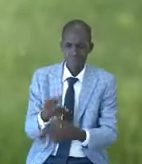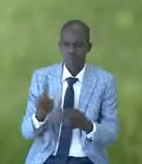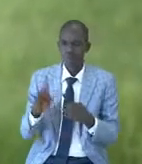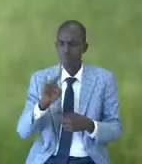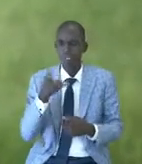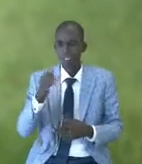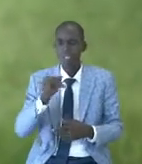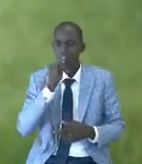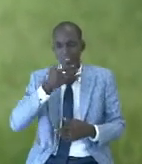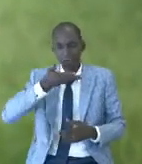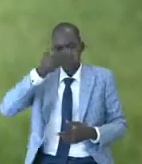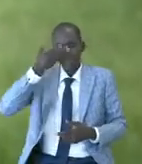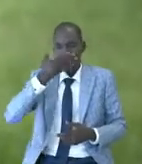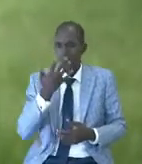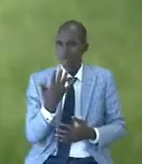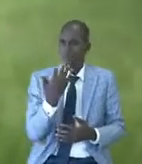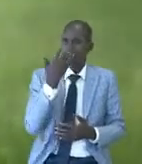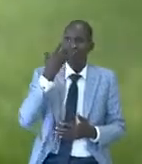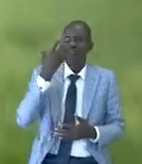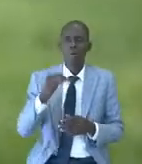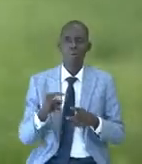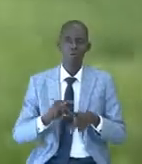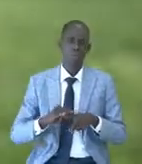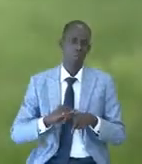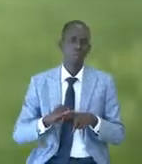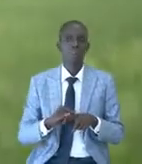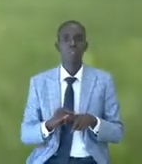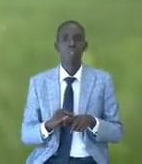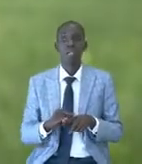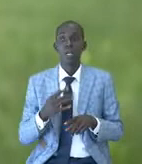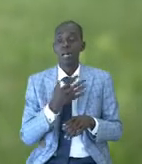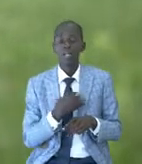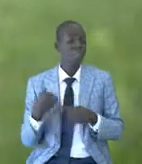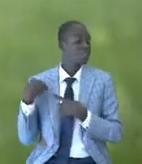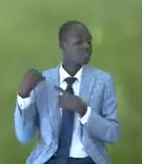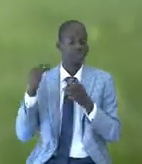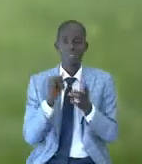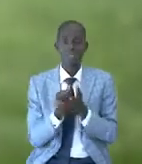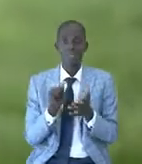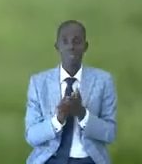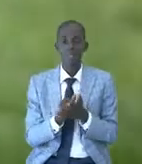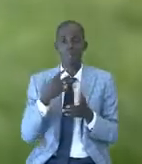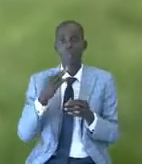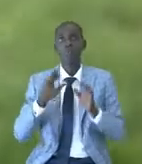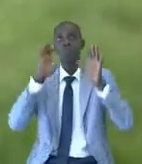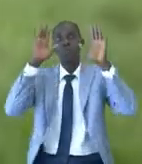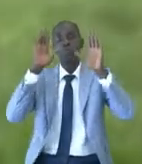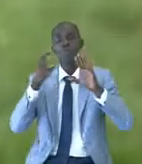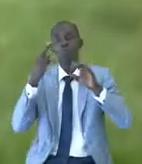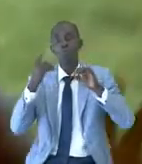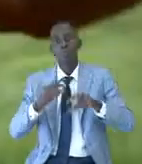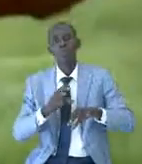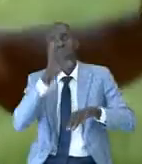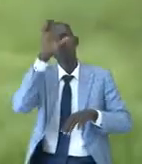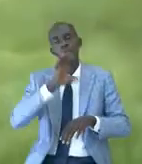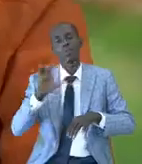just wonders. You know, I've been hearing of it, but it happens to me, and I can say God is really good, and I just